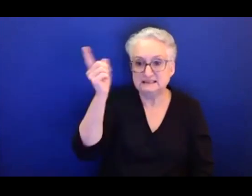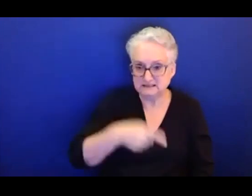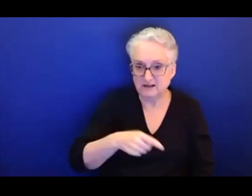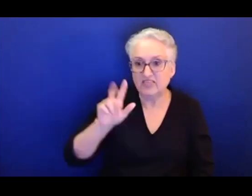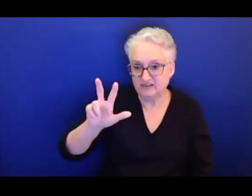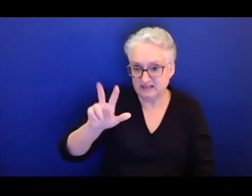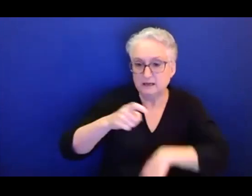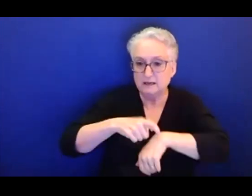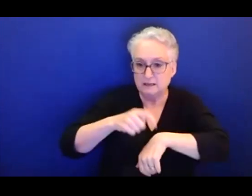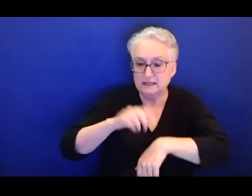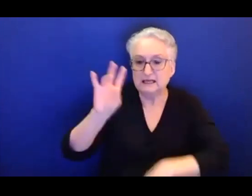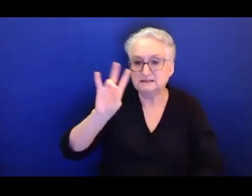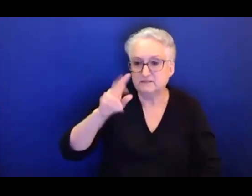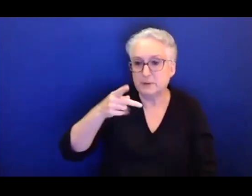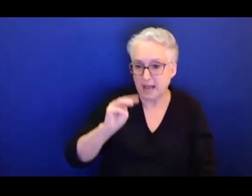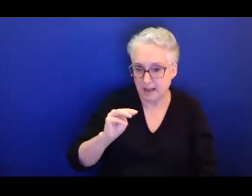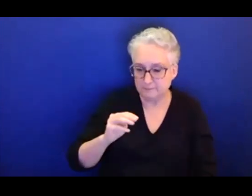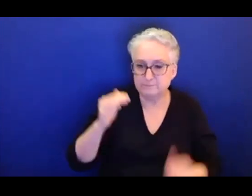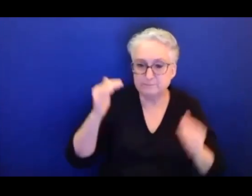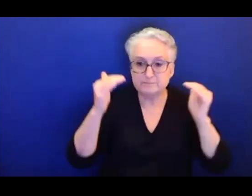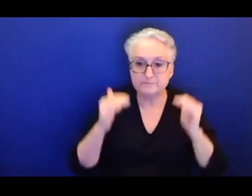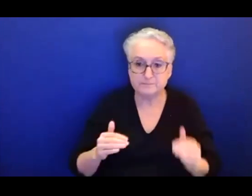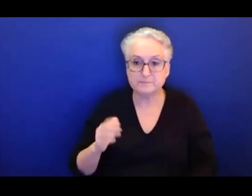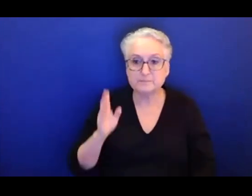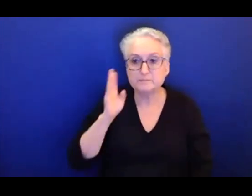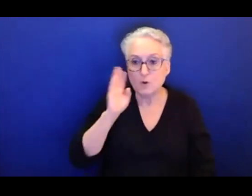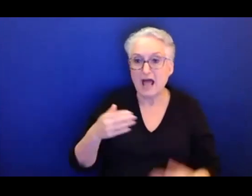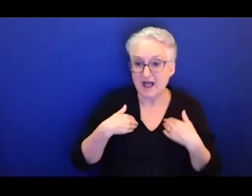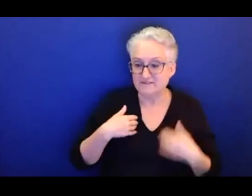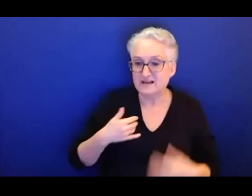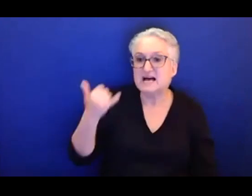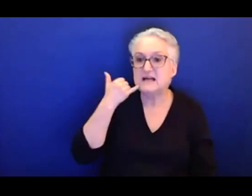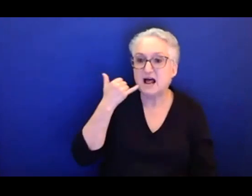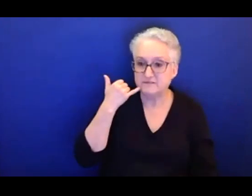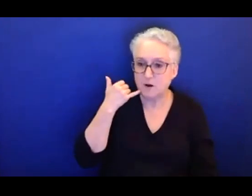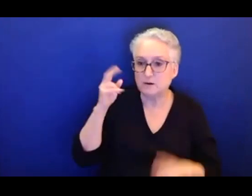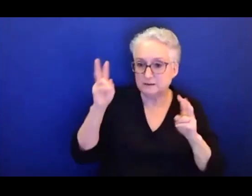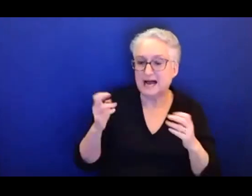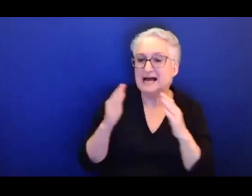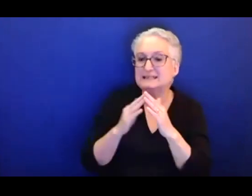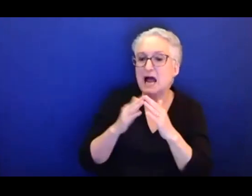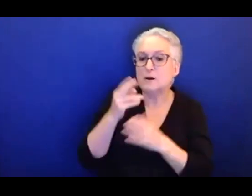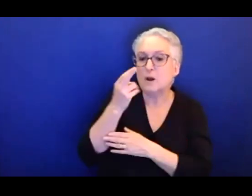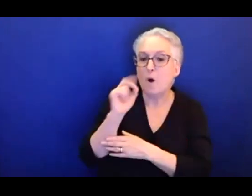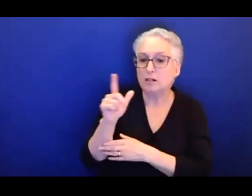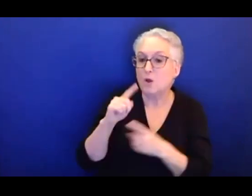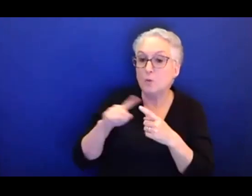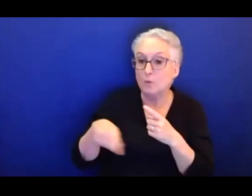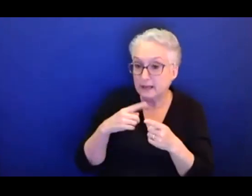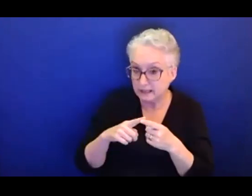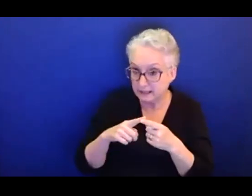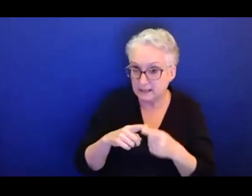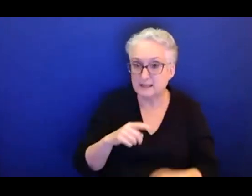where you can call in and give your feedback as well. So please take the opportunity to exercise your rights to weigh in on